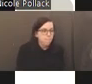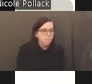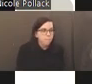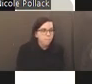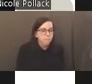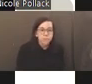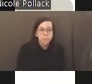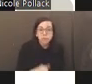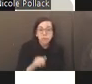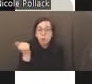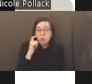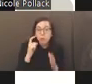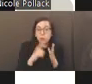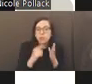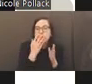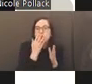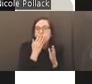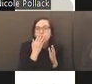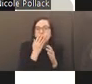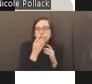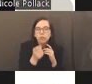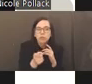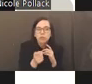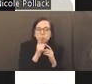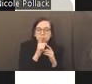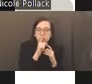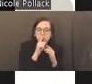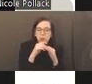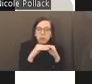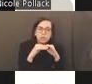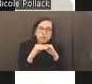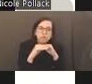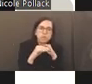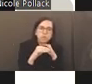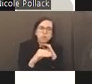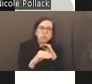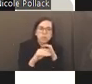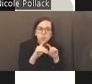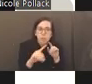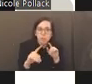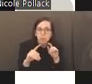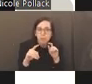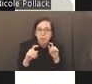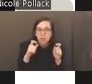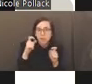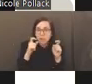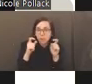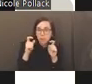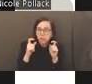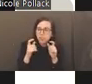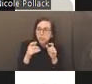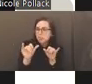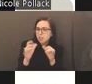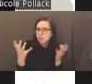color palette, you know, very just like very almost muted, but with that facial expression had a lot going on